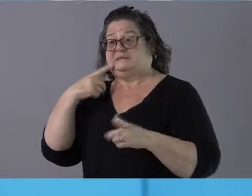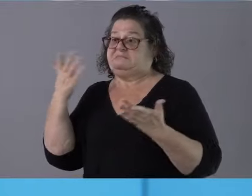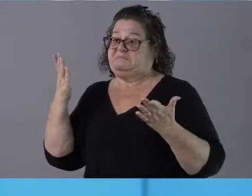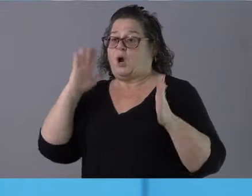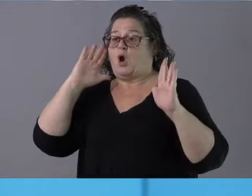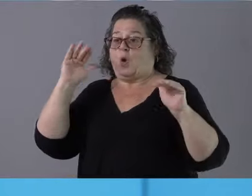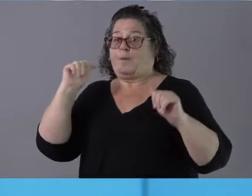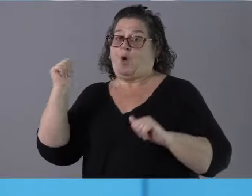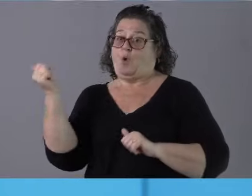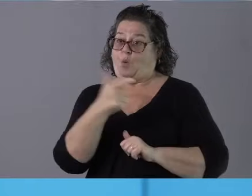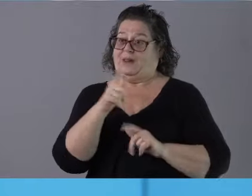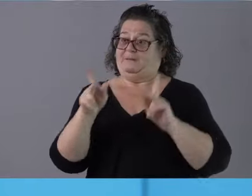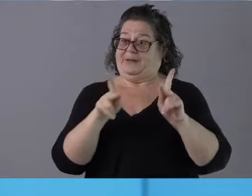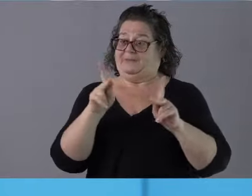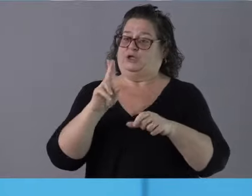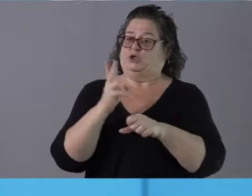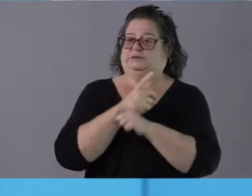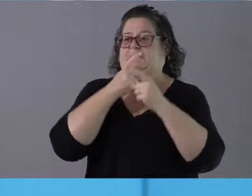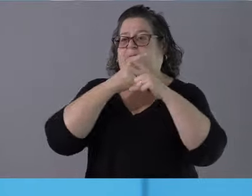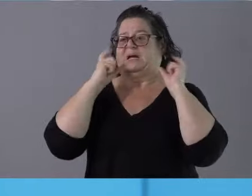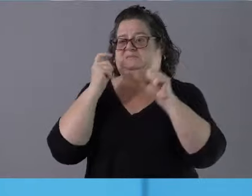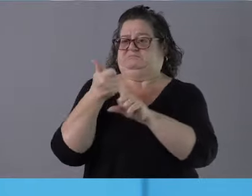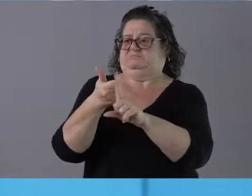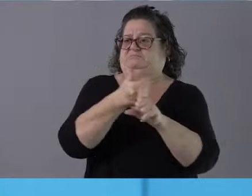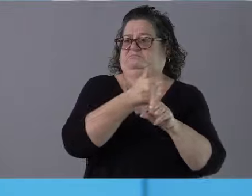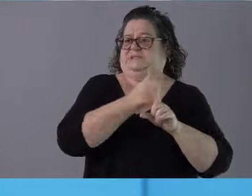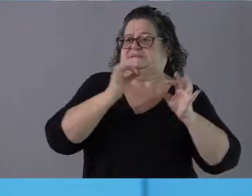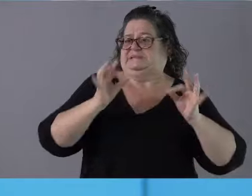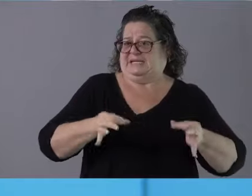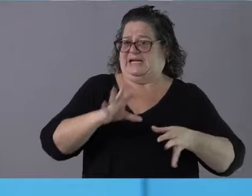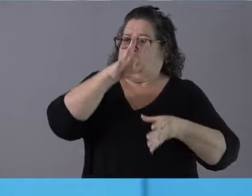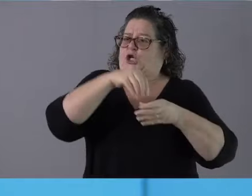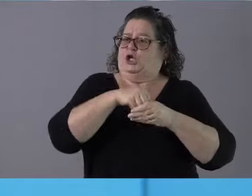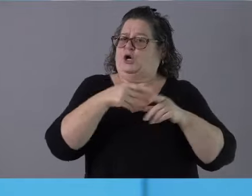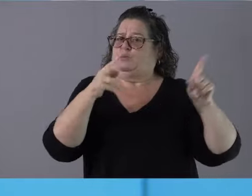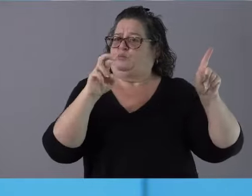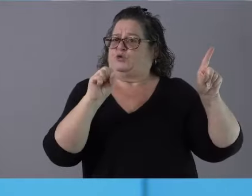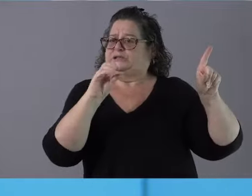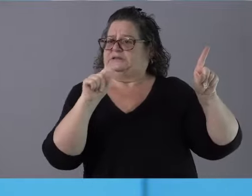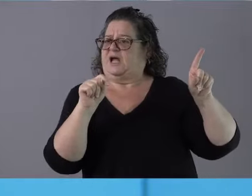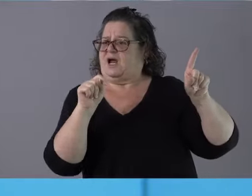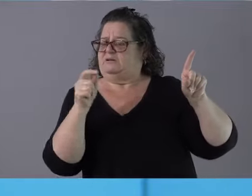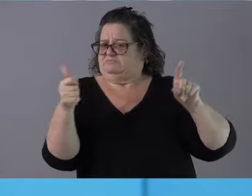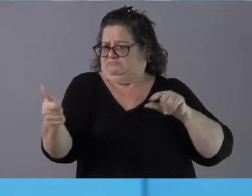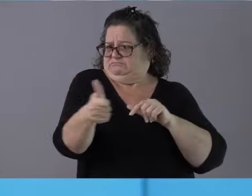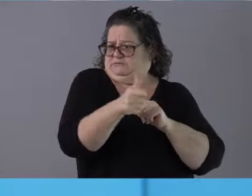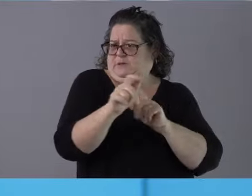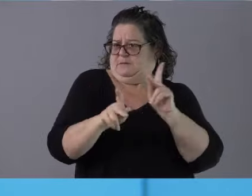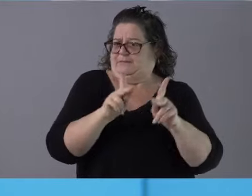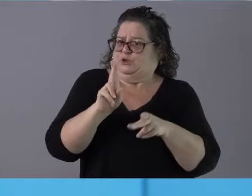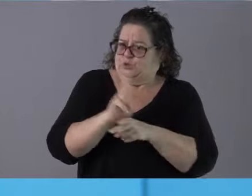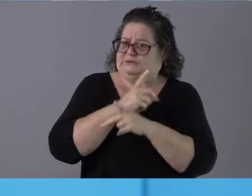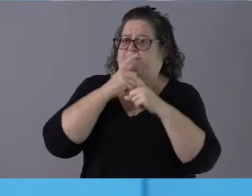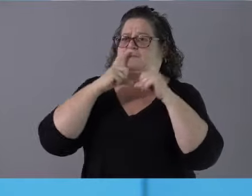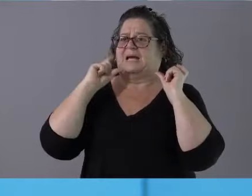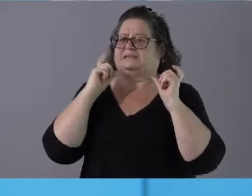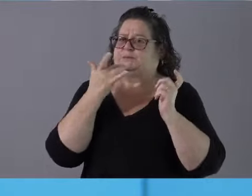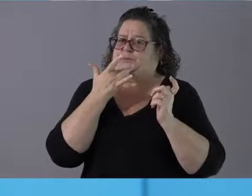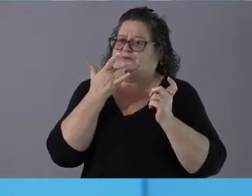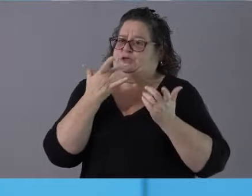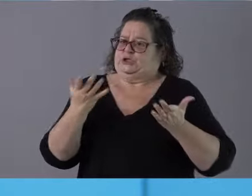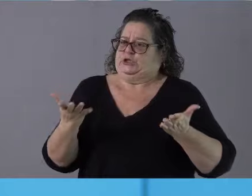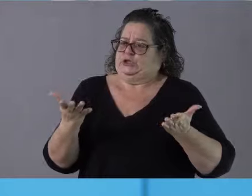my friends in Prescott. And I believe the decision that we're making in allowing this final decision to be